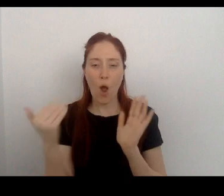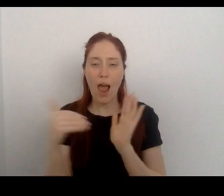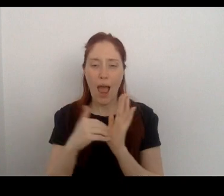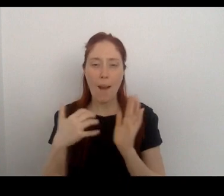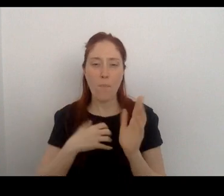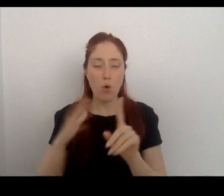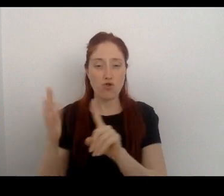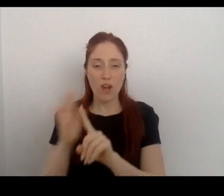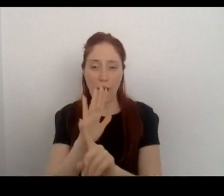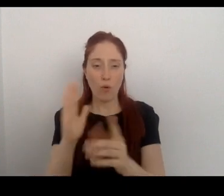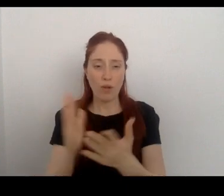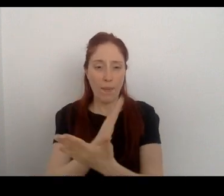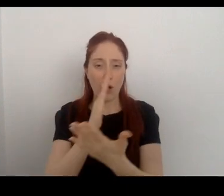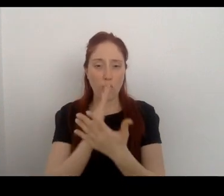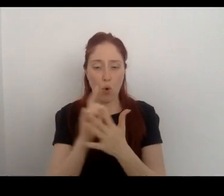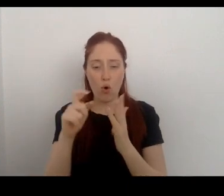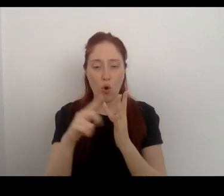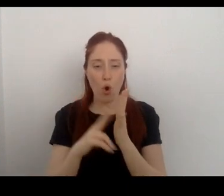contrast.